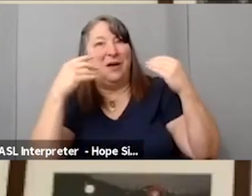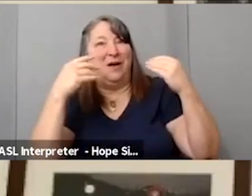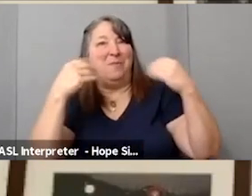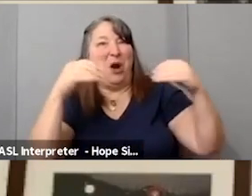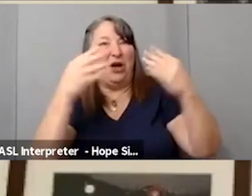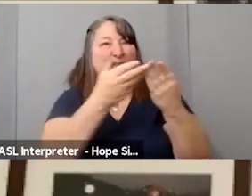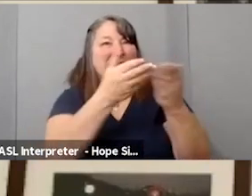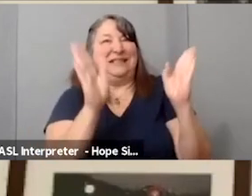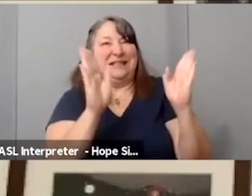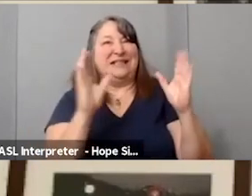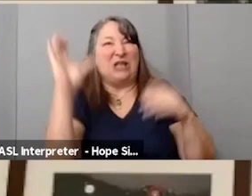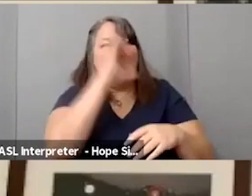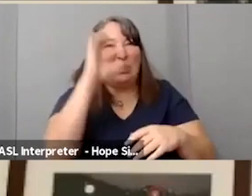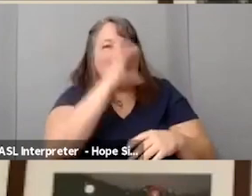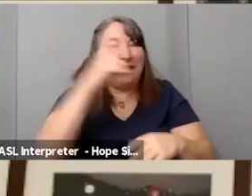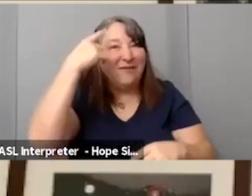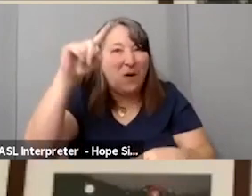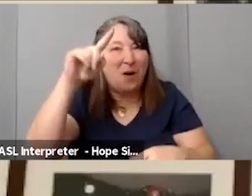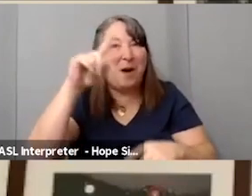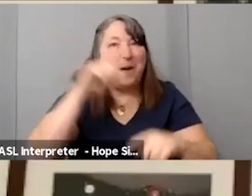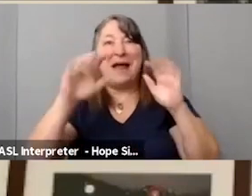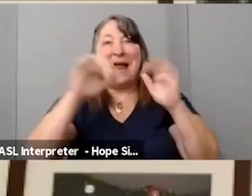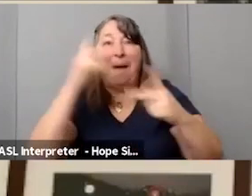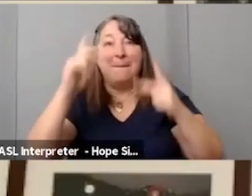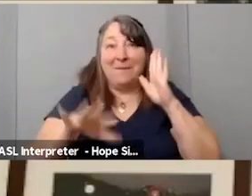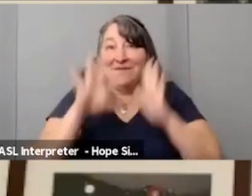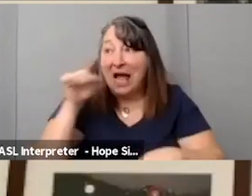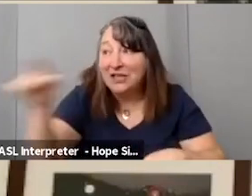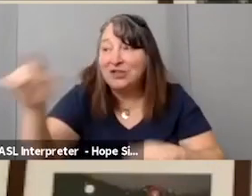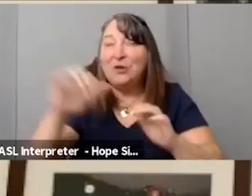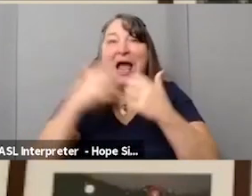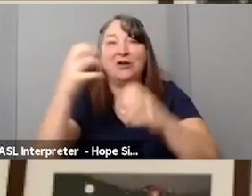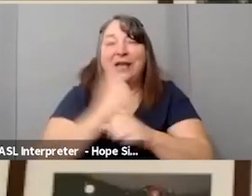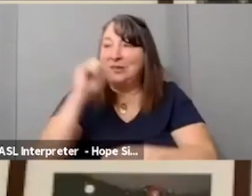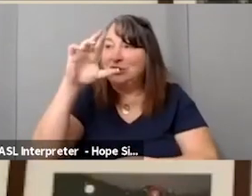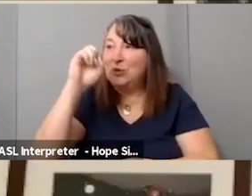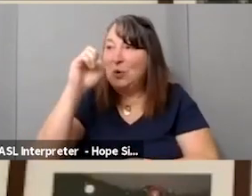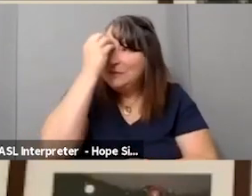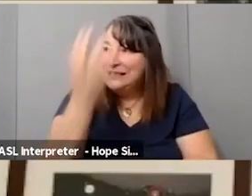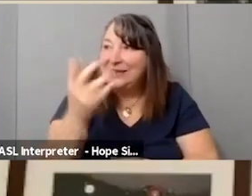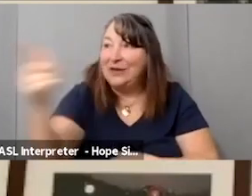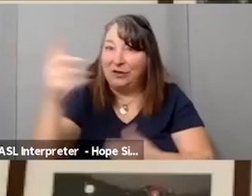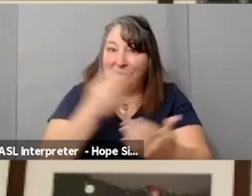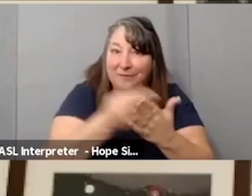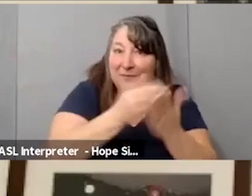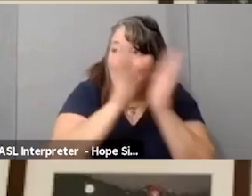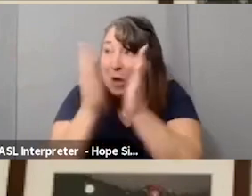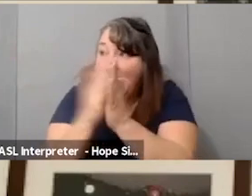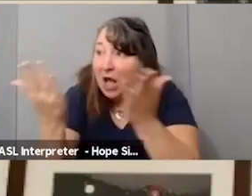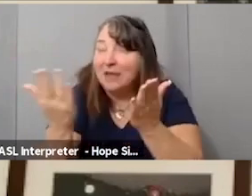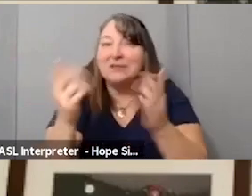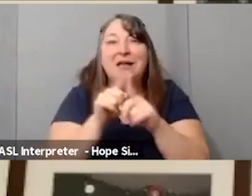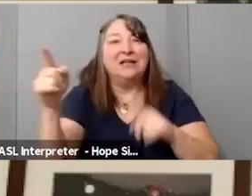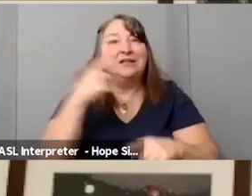do you do what you do? How do people find you? How do you get your source material? Are you acquiring books? Are you, like you said, you